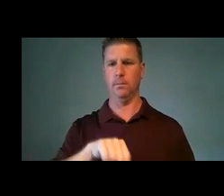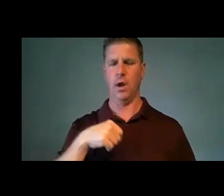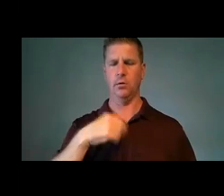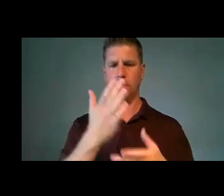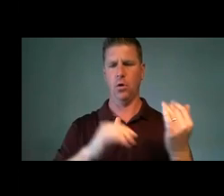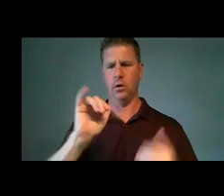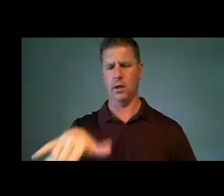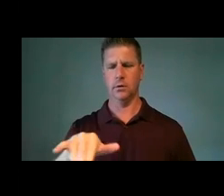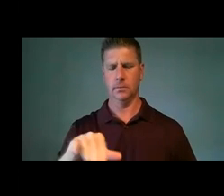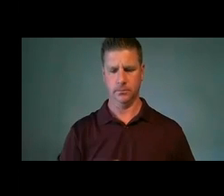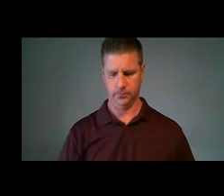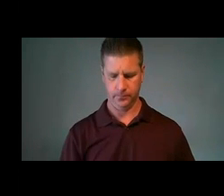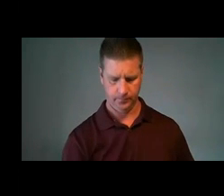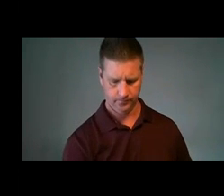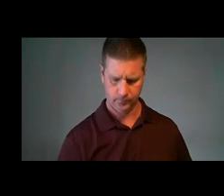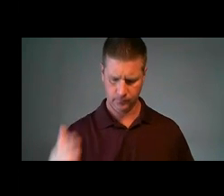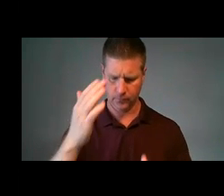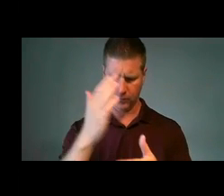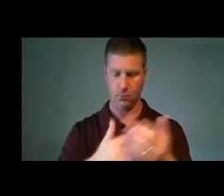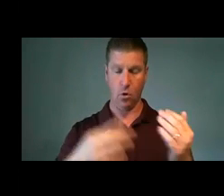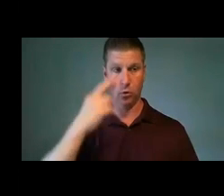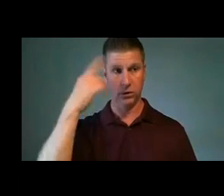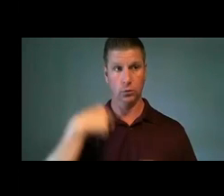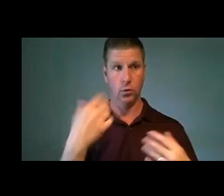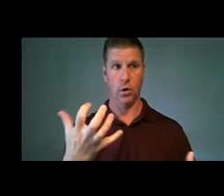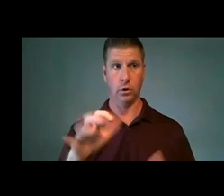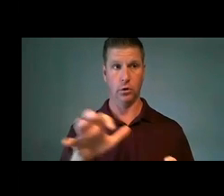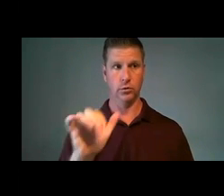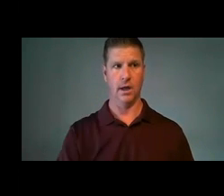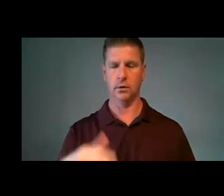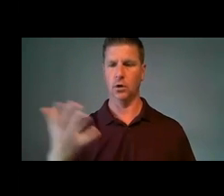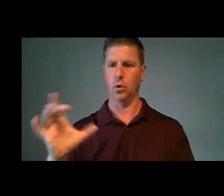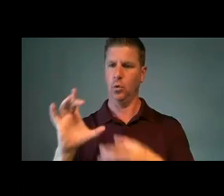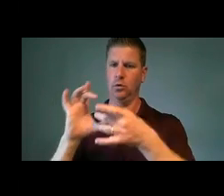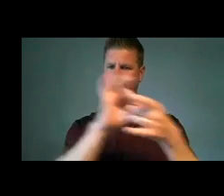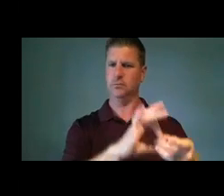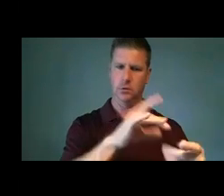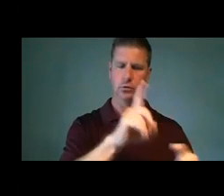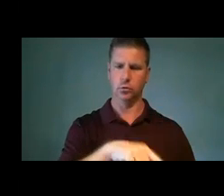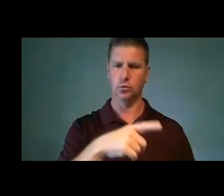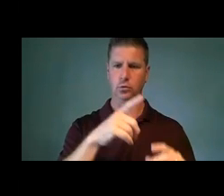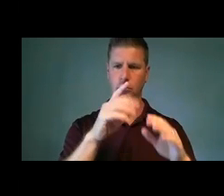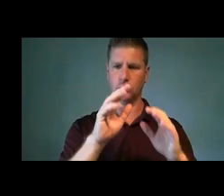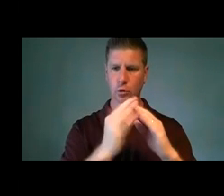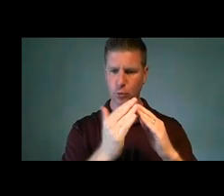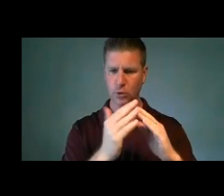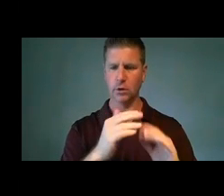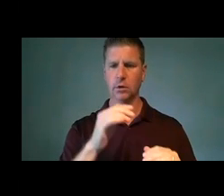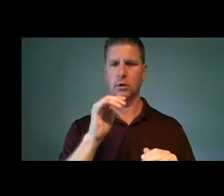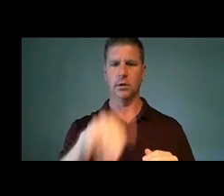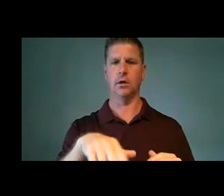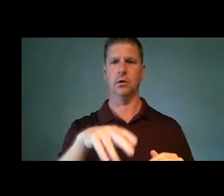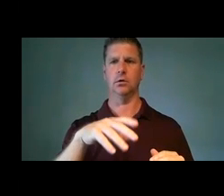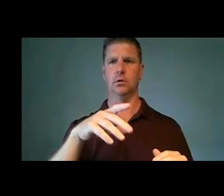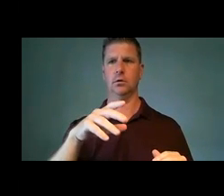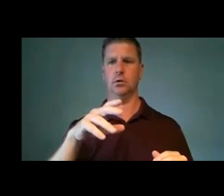that. Part of the reason we wanted to do that was to bring relevance to the community that used downtown